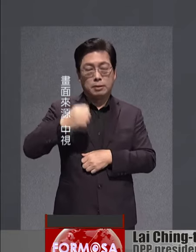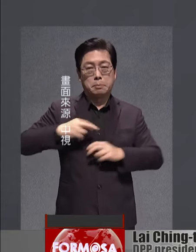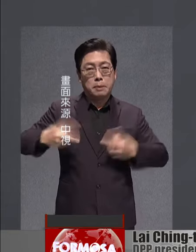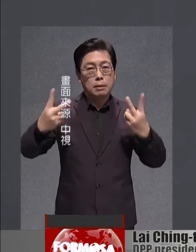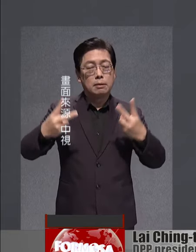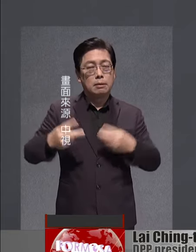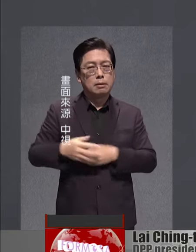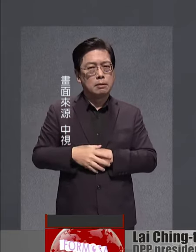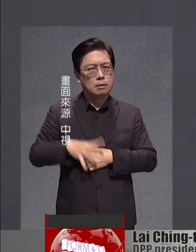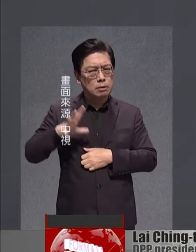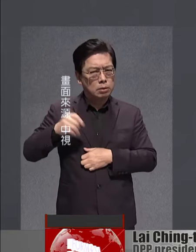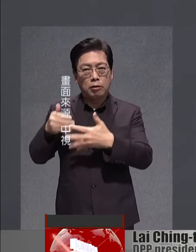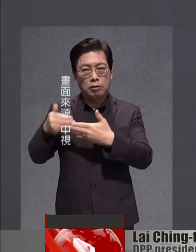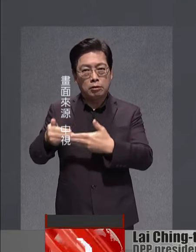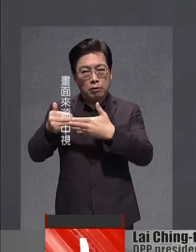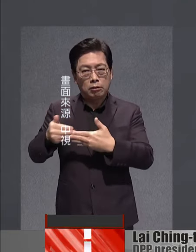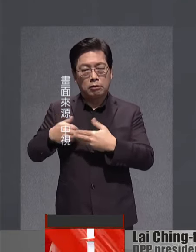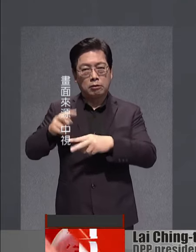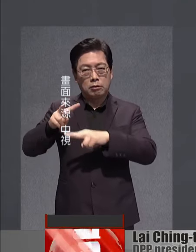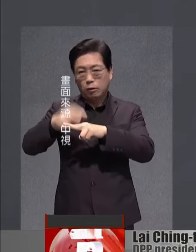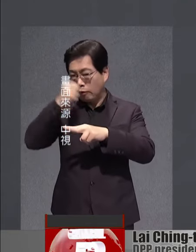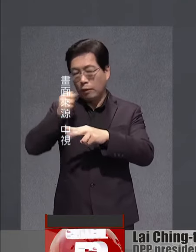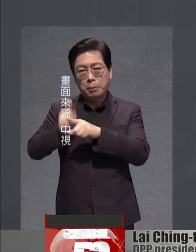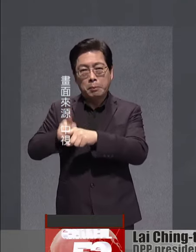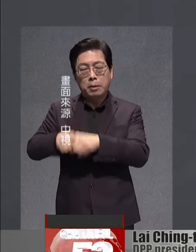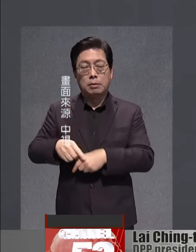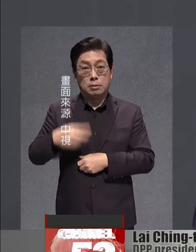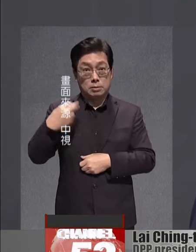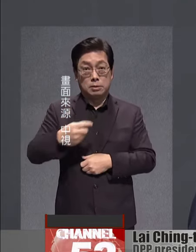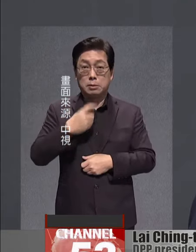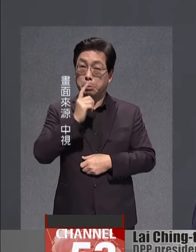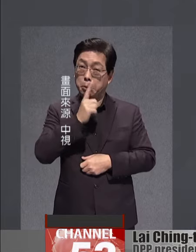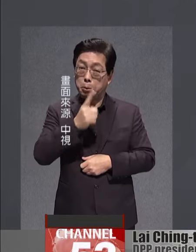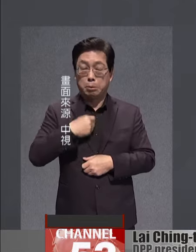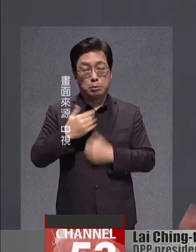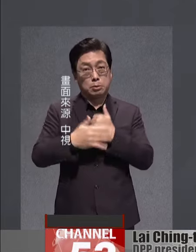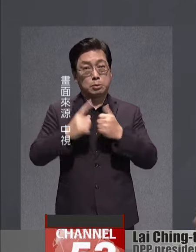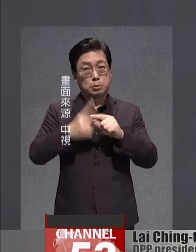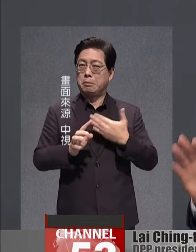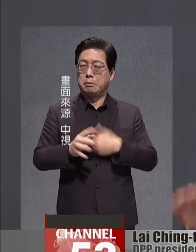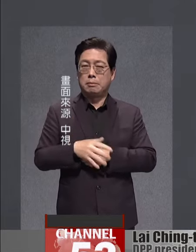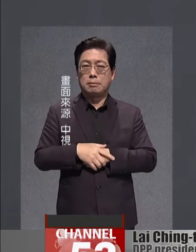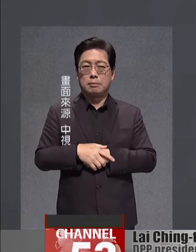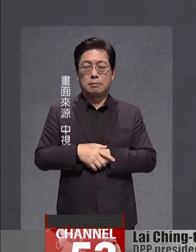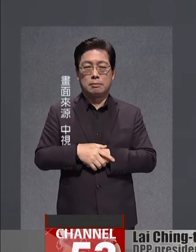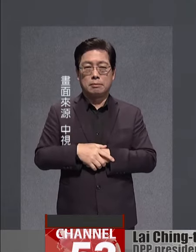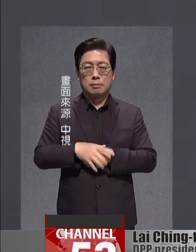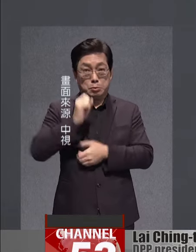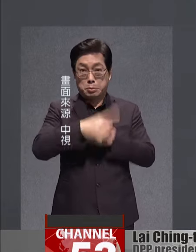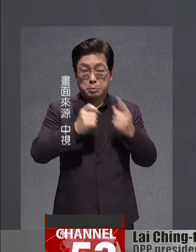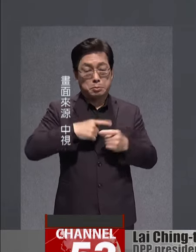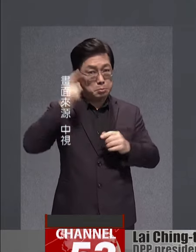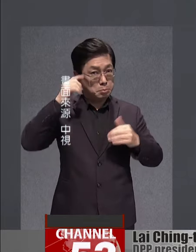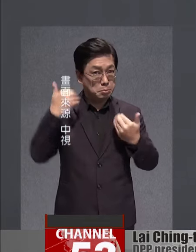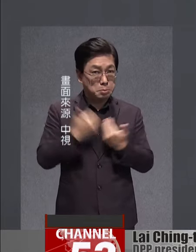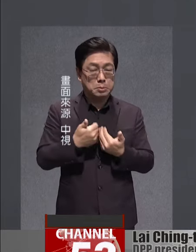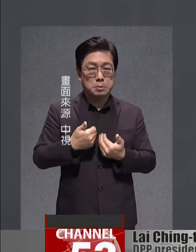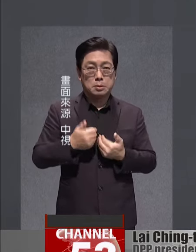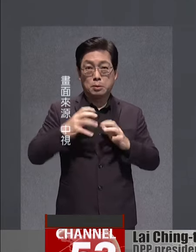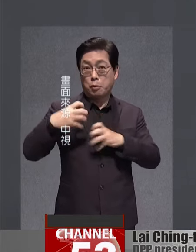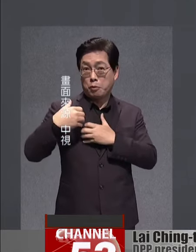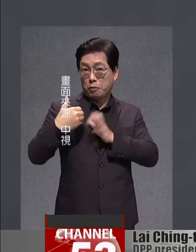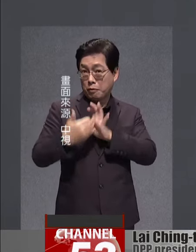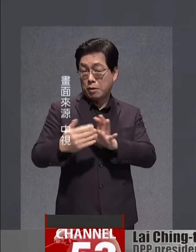China, and whether the actions later adopted in relation to the ECFA were a result of collusion. You say we must relaunch cross-strait